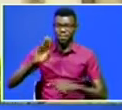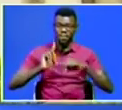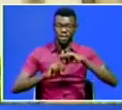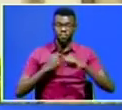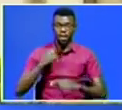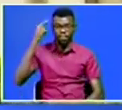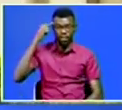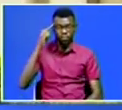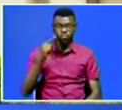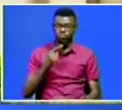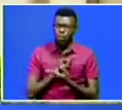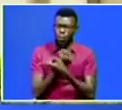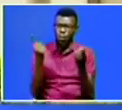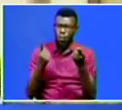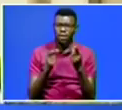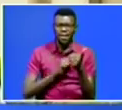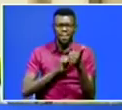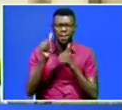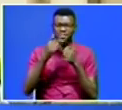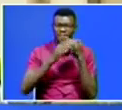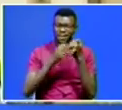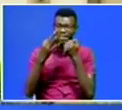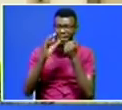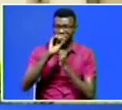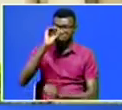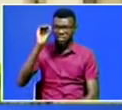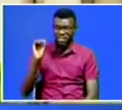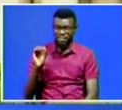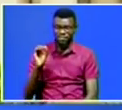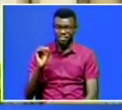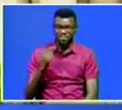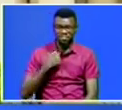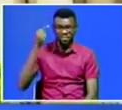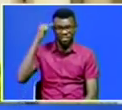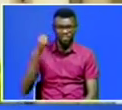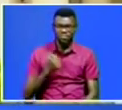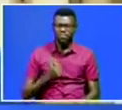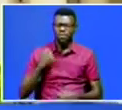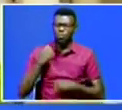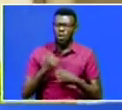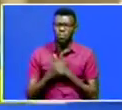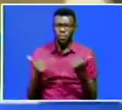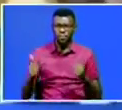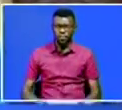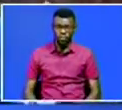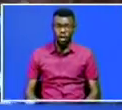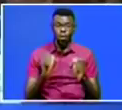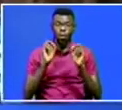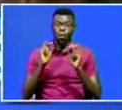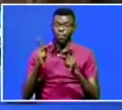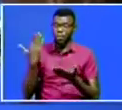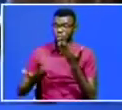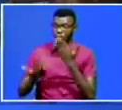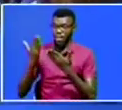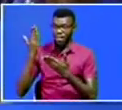wamepita. It is 93% pass. So I think we have delivered almost everybody. Ukilinganisha na mwaka jana,